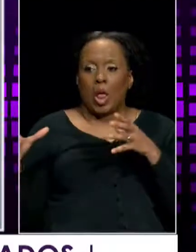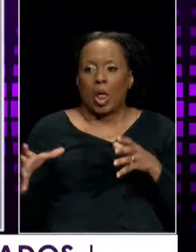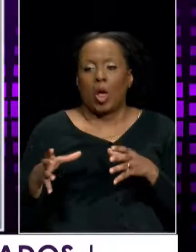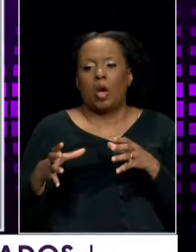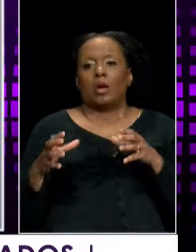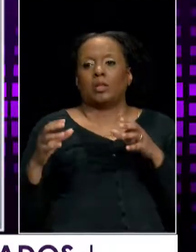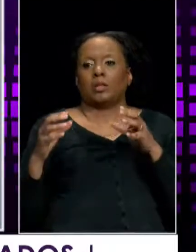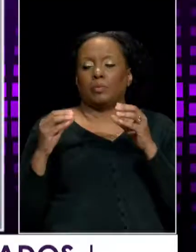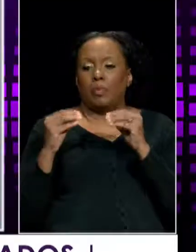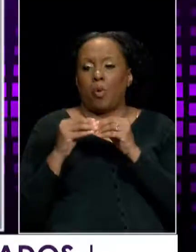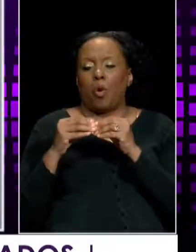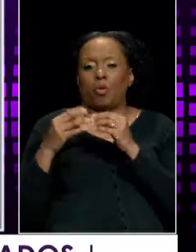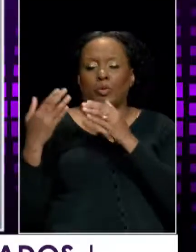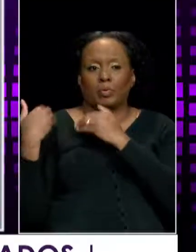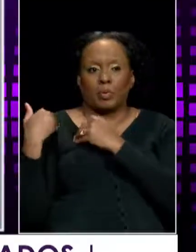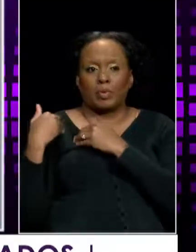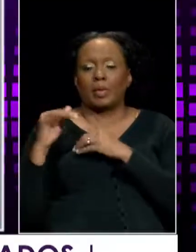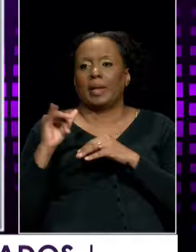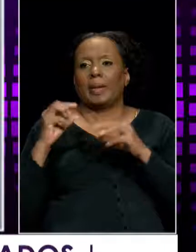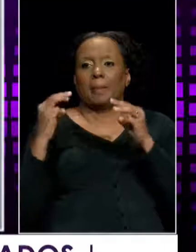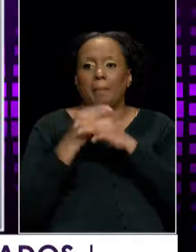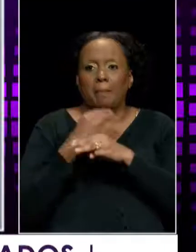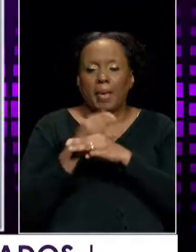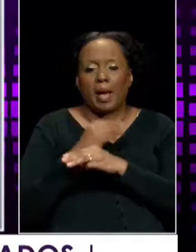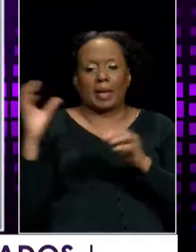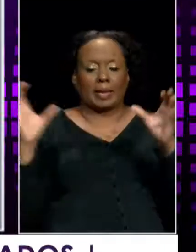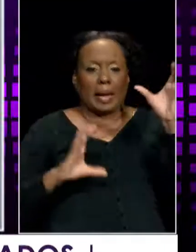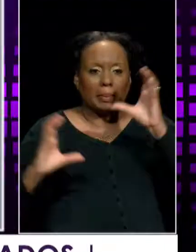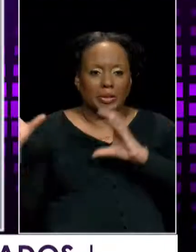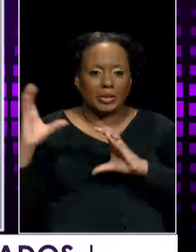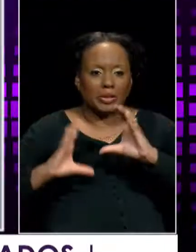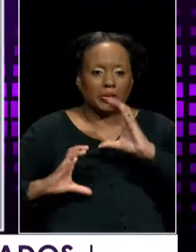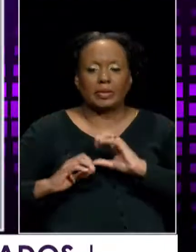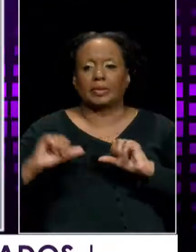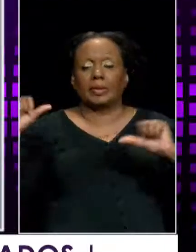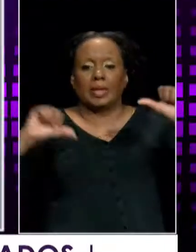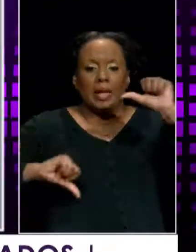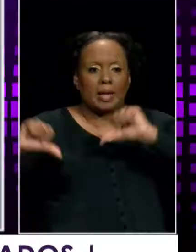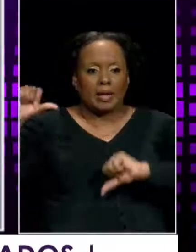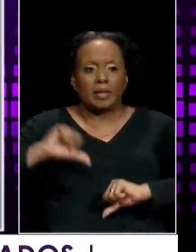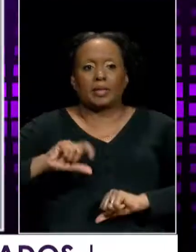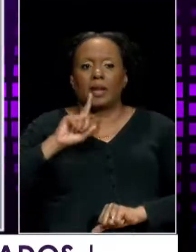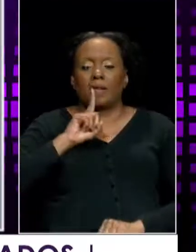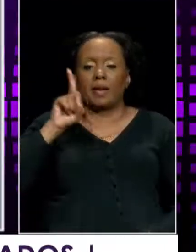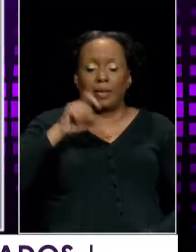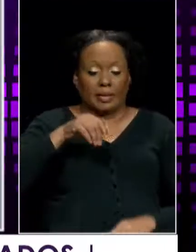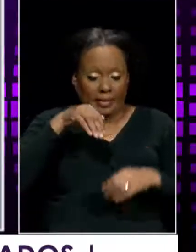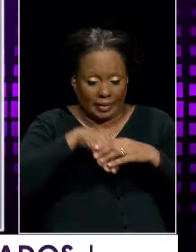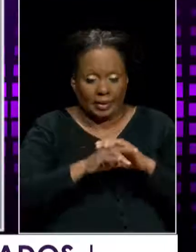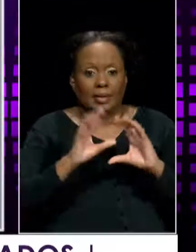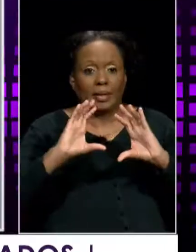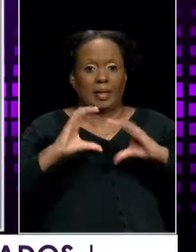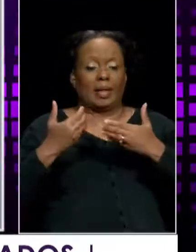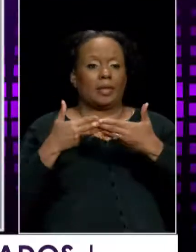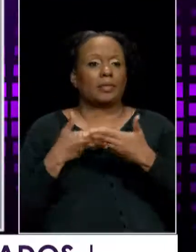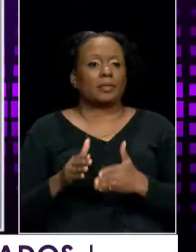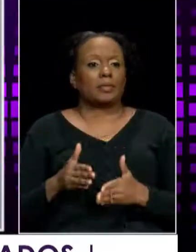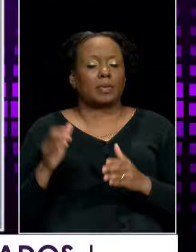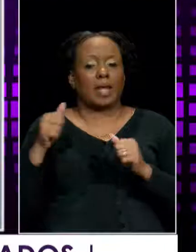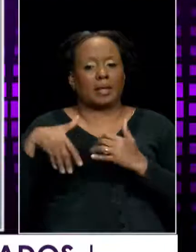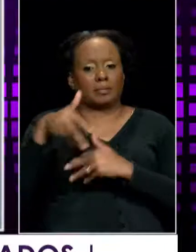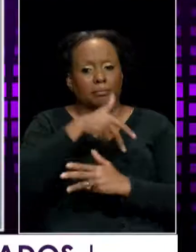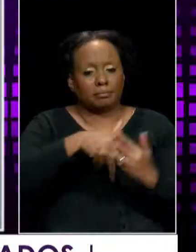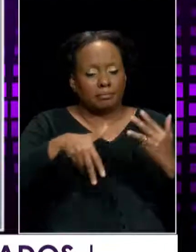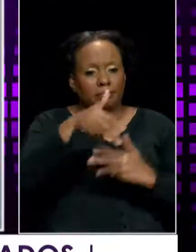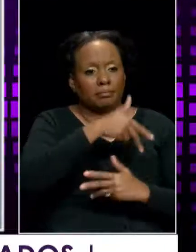I find like for subjects like math, chemistry, and science, we really do need for students to go face to face so that they can interact with the